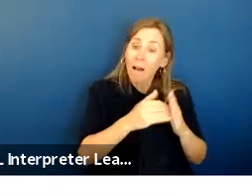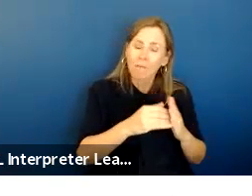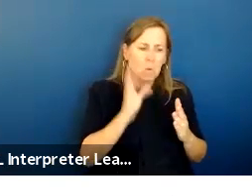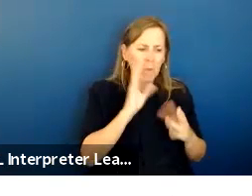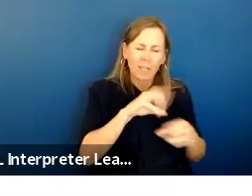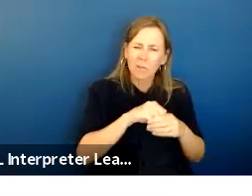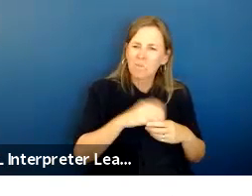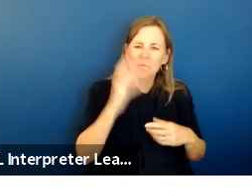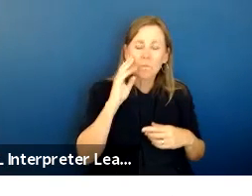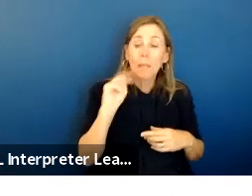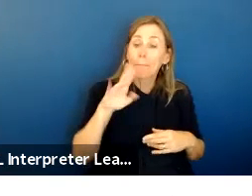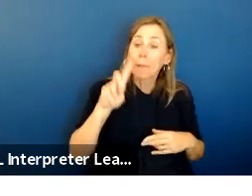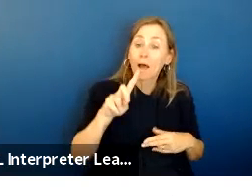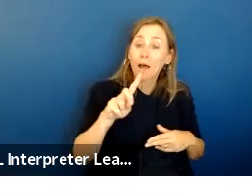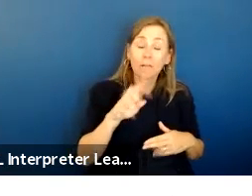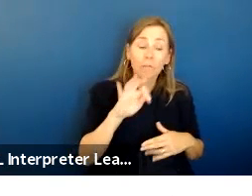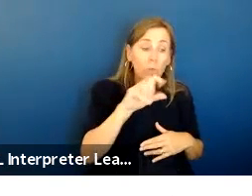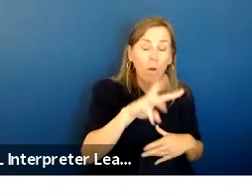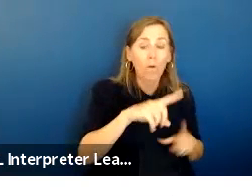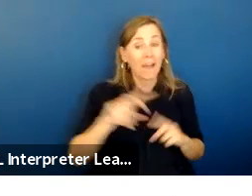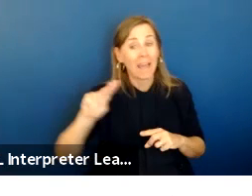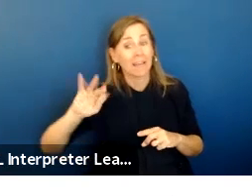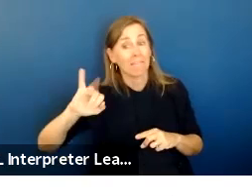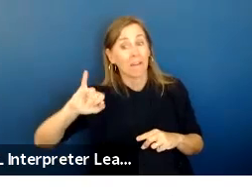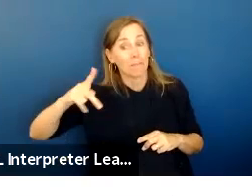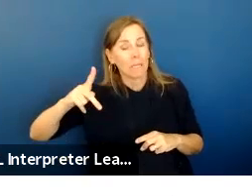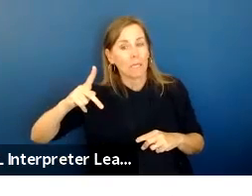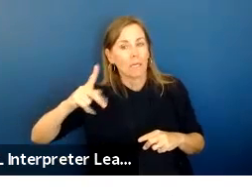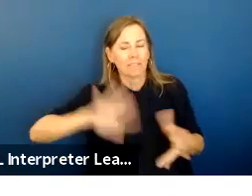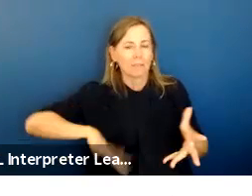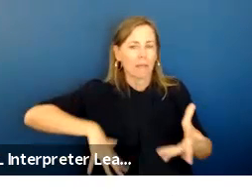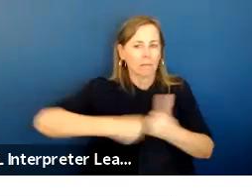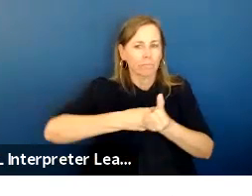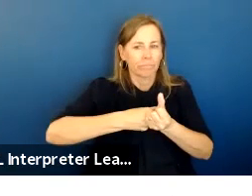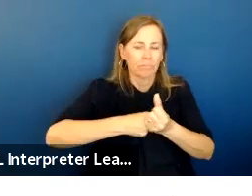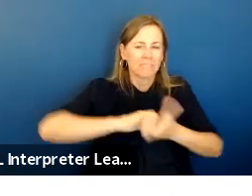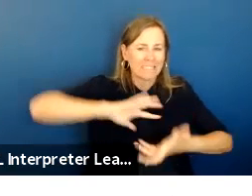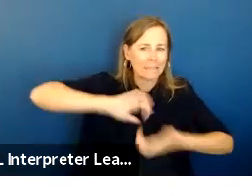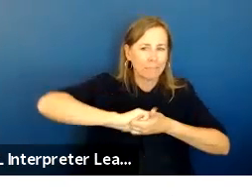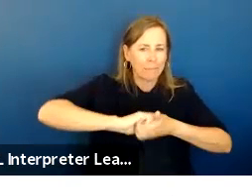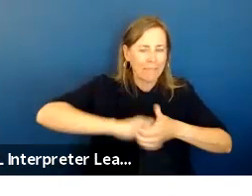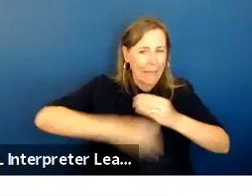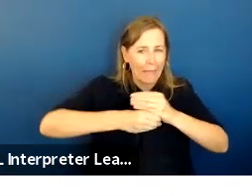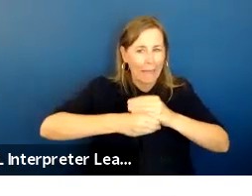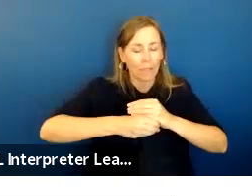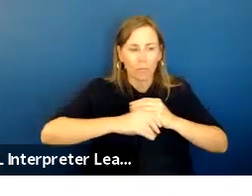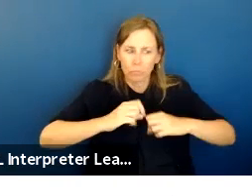as a supplemental insurance policy to cover this gap in homeowners policy to cover for both flooding and mud